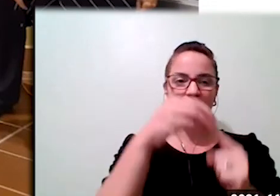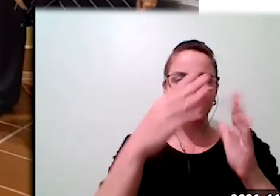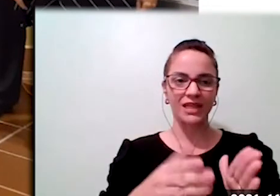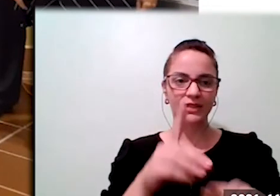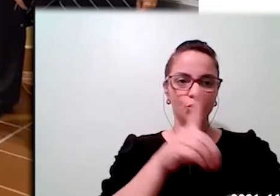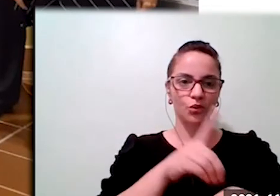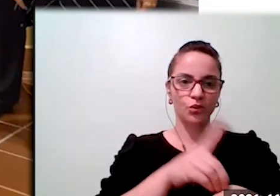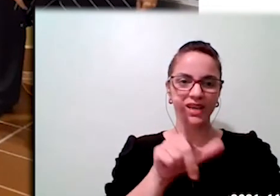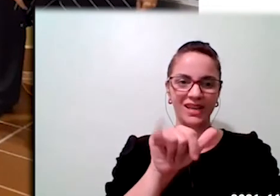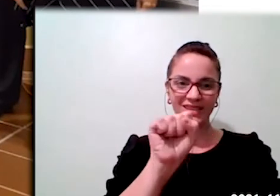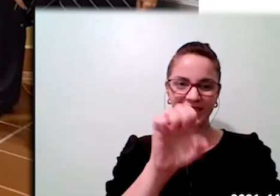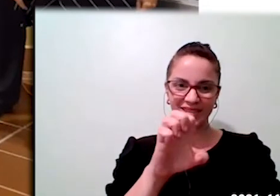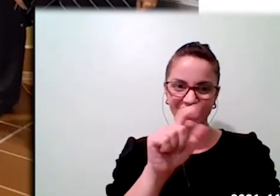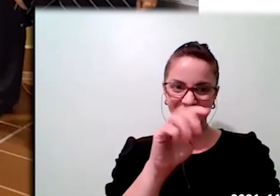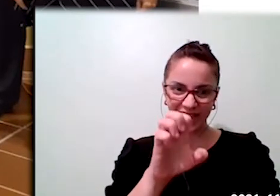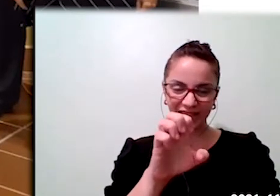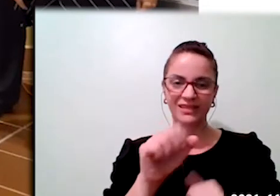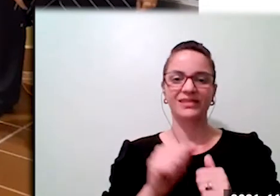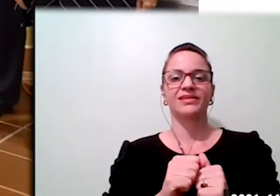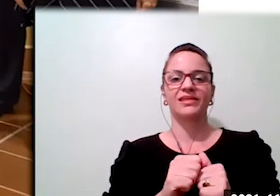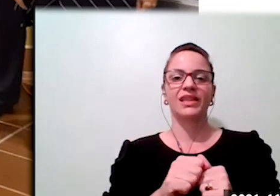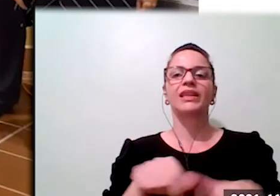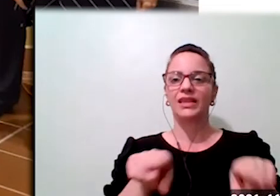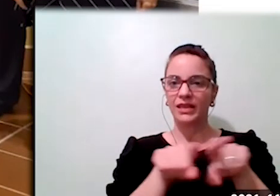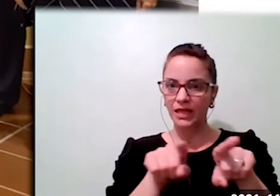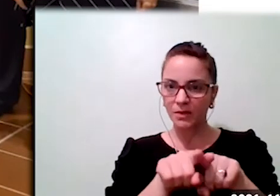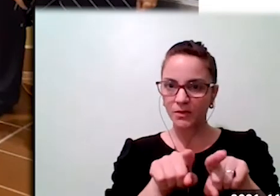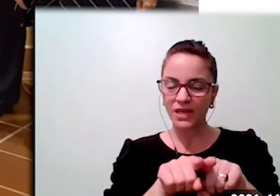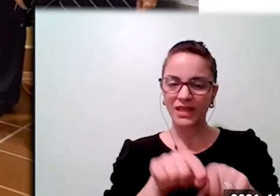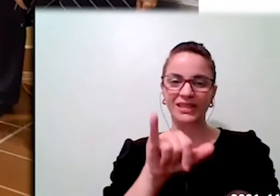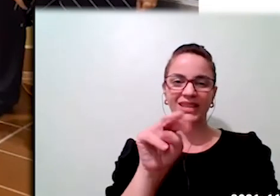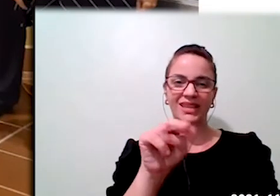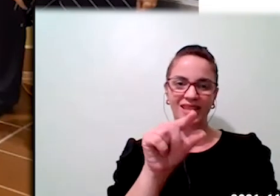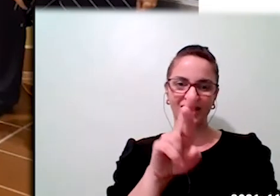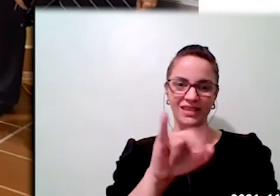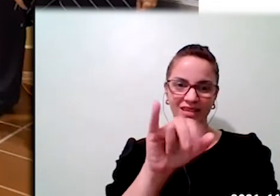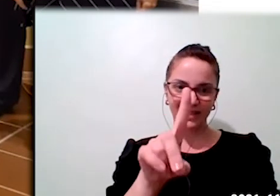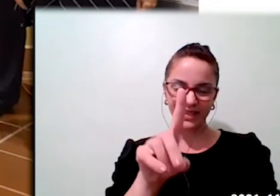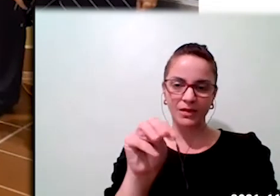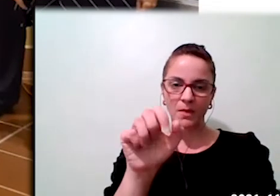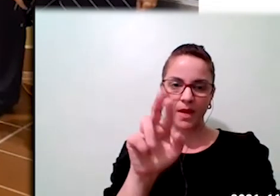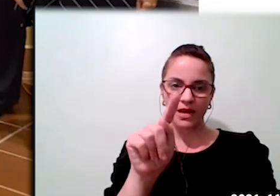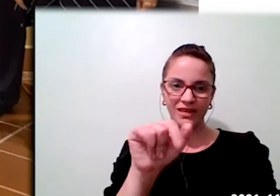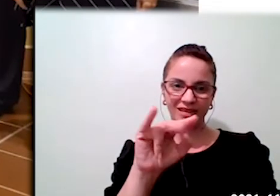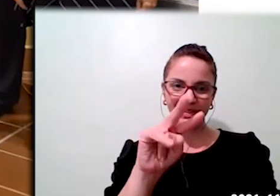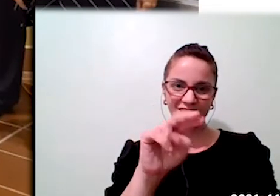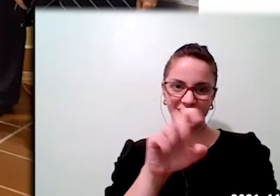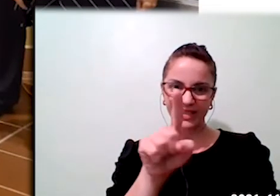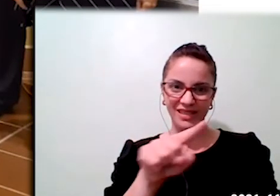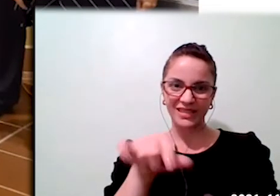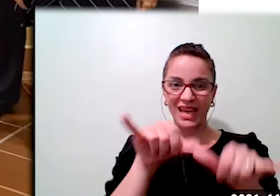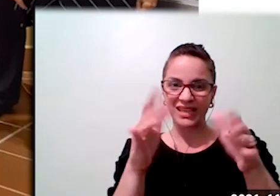Cabrera Salcedo, Doctora Ingrid Jimenez Martinez, Arquitecto Héctor Balvanera